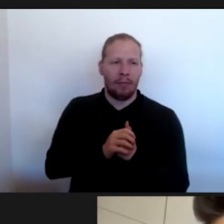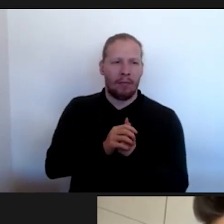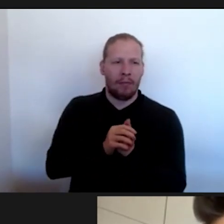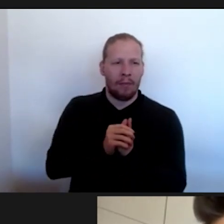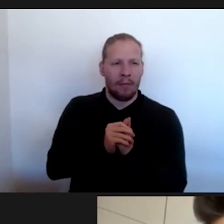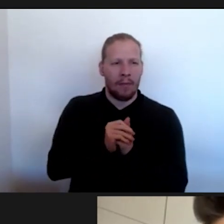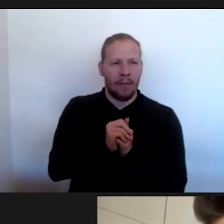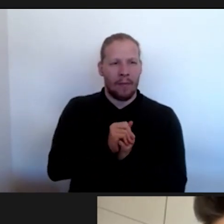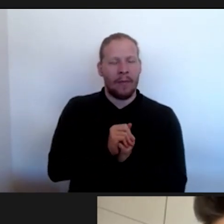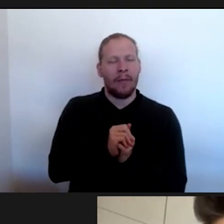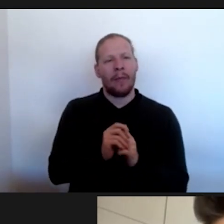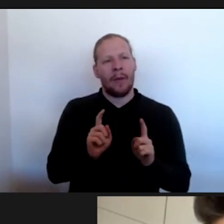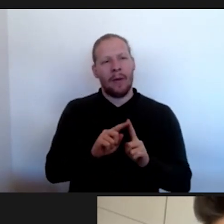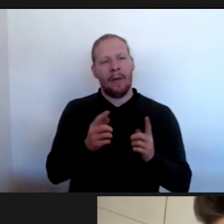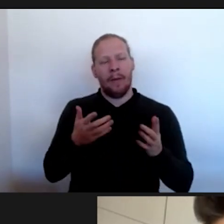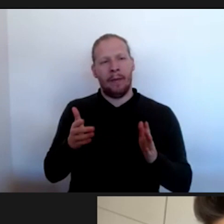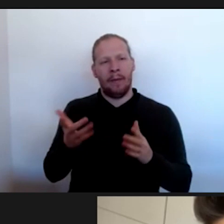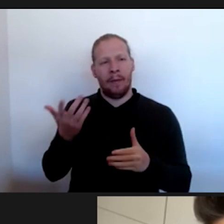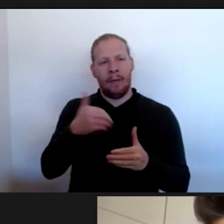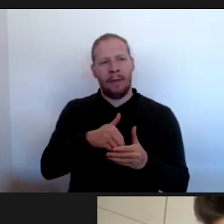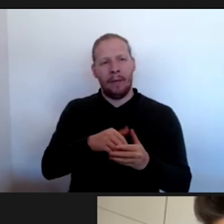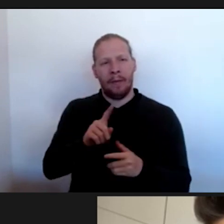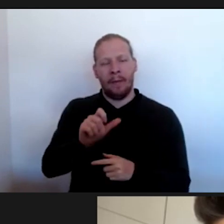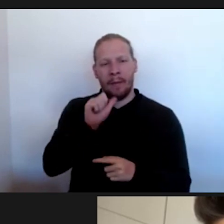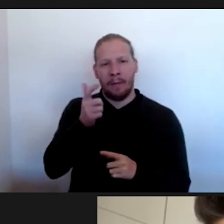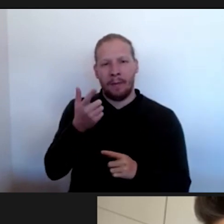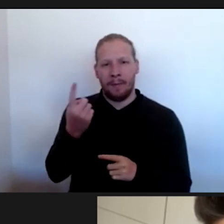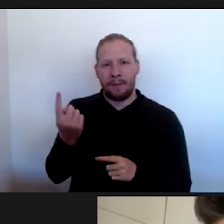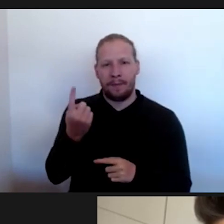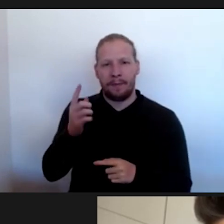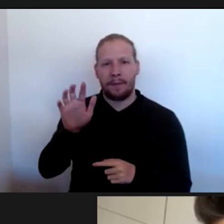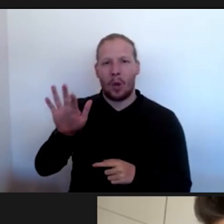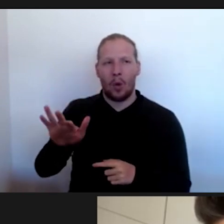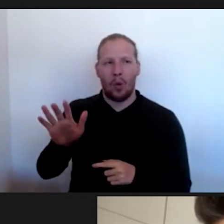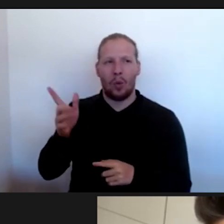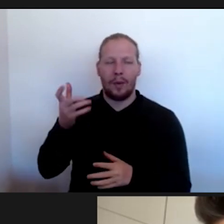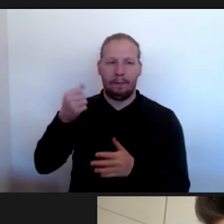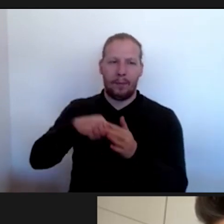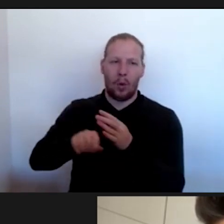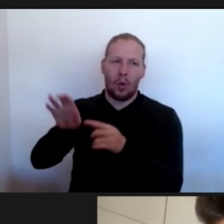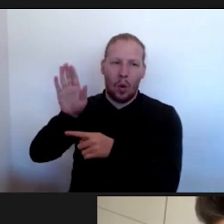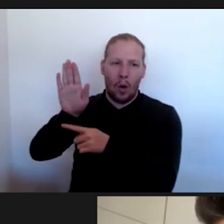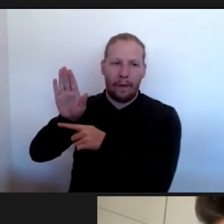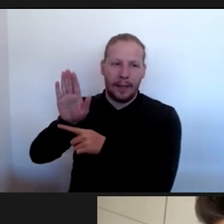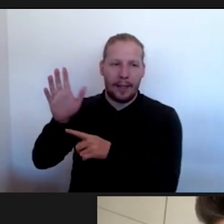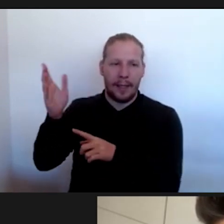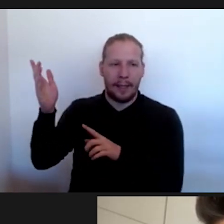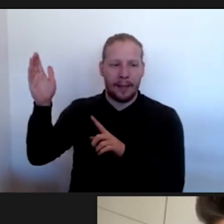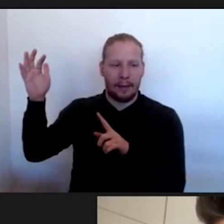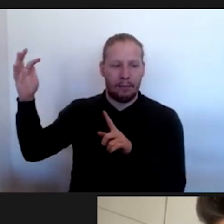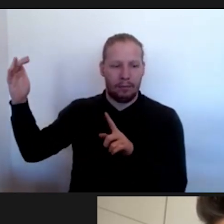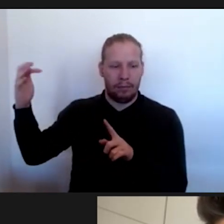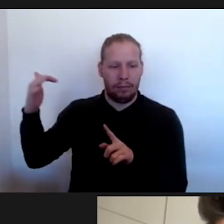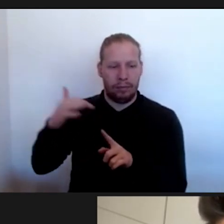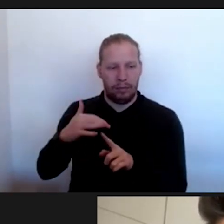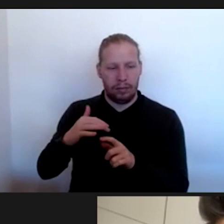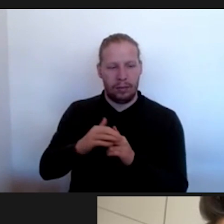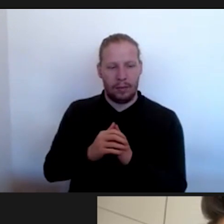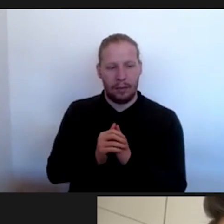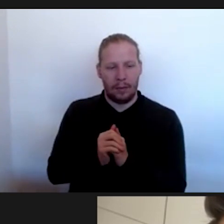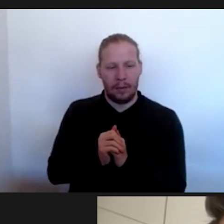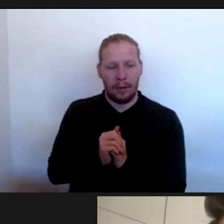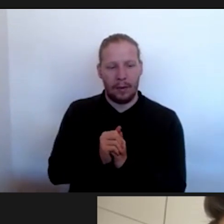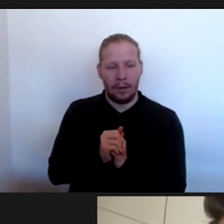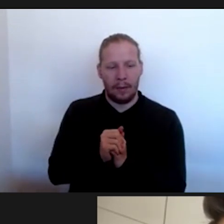will be different. But if it's someone who born overseas, spend lots of time and